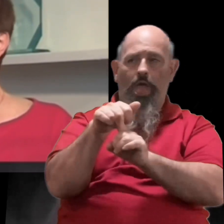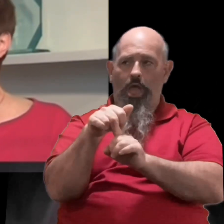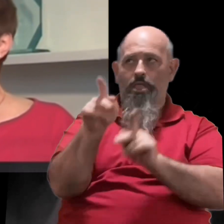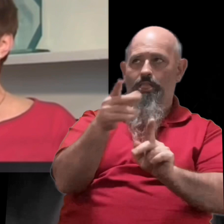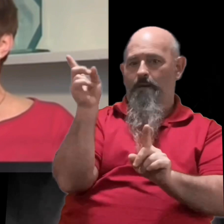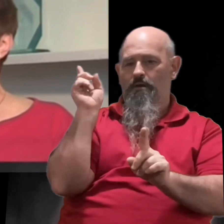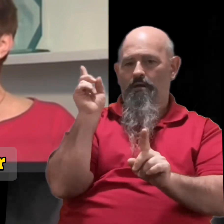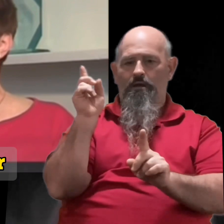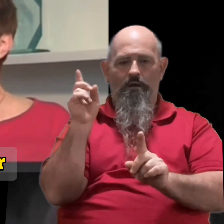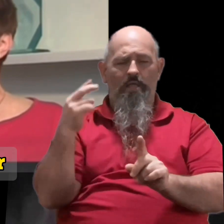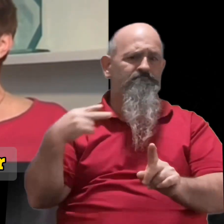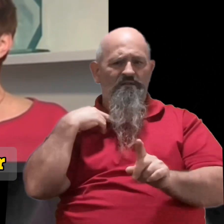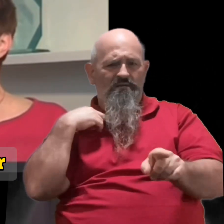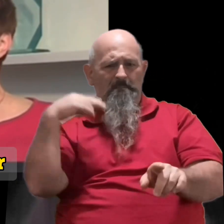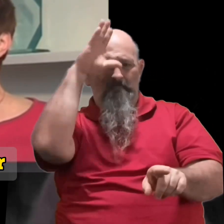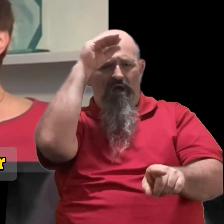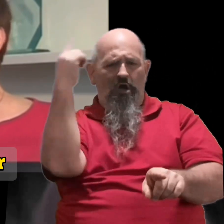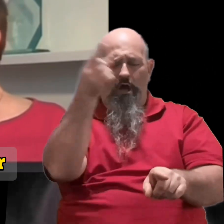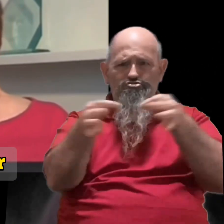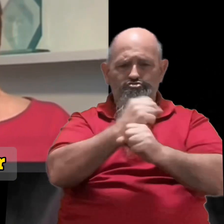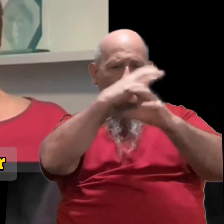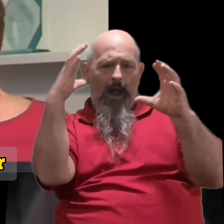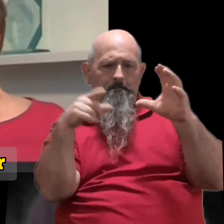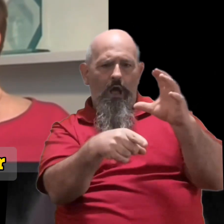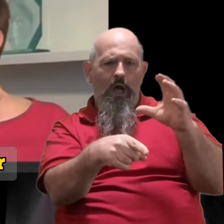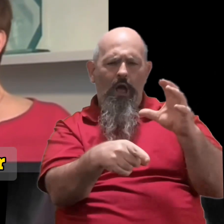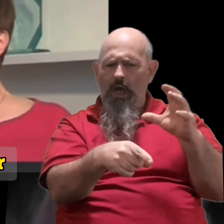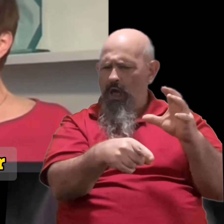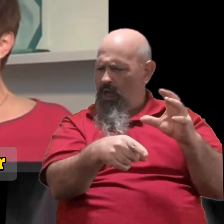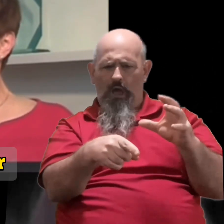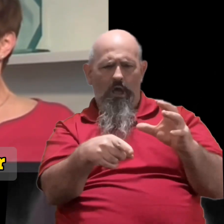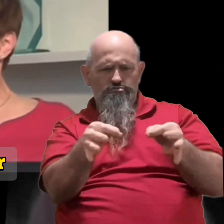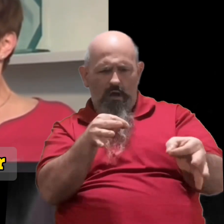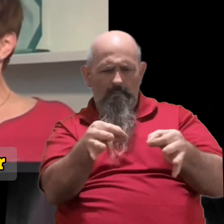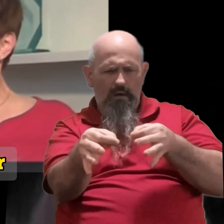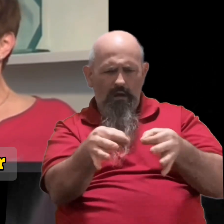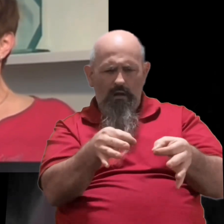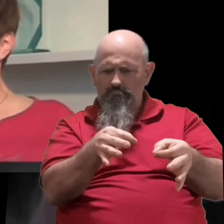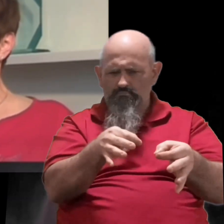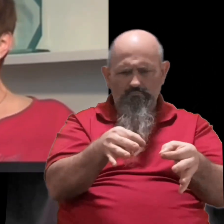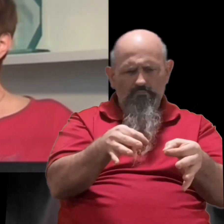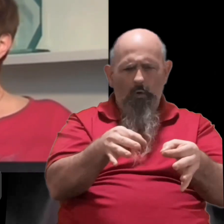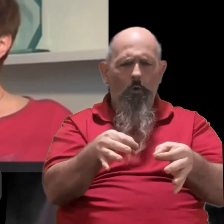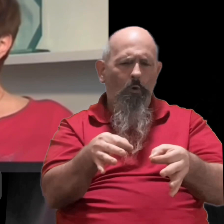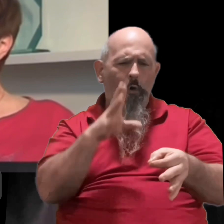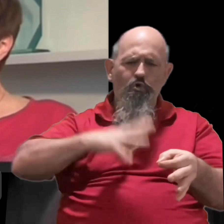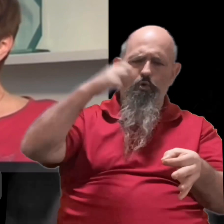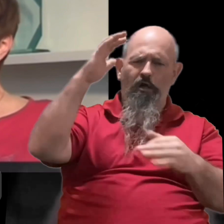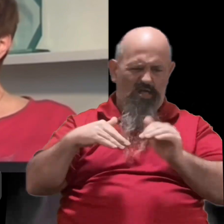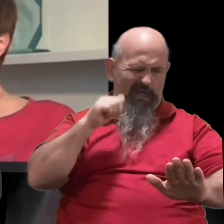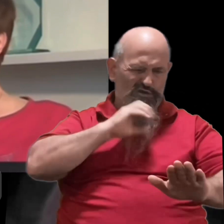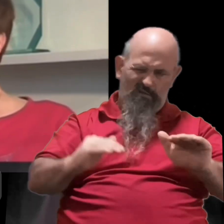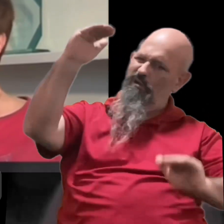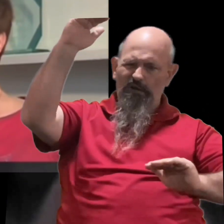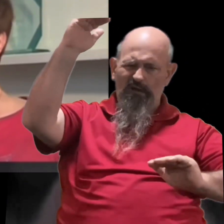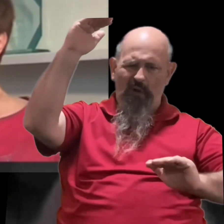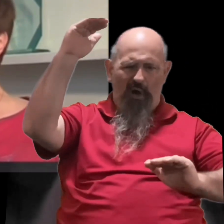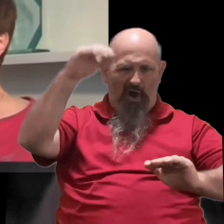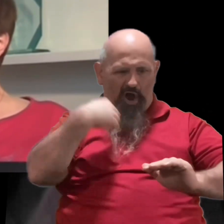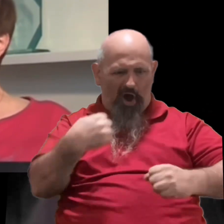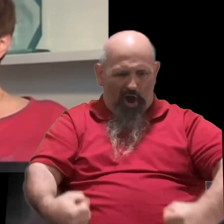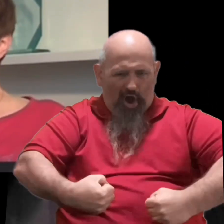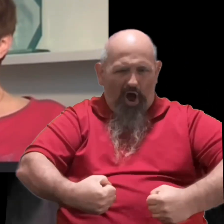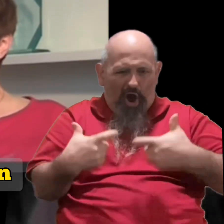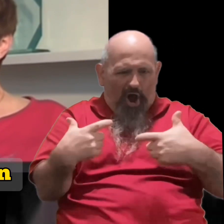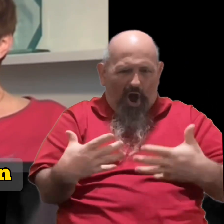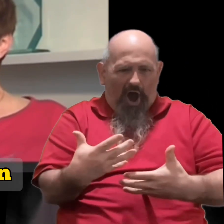them. The victims, if they're boys, are always described as older than their age. They look